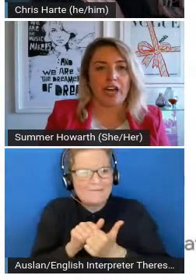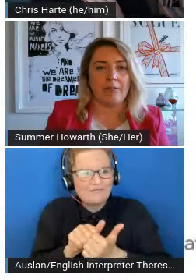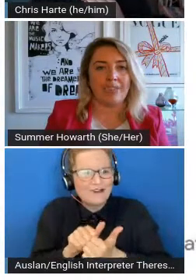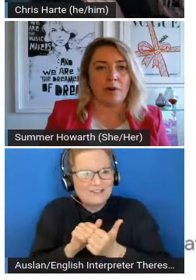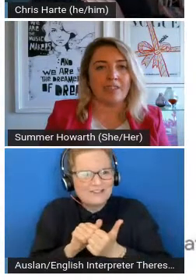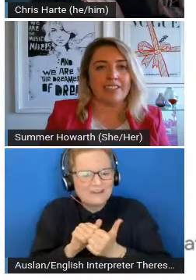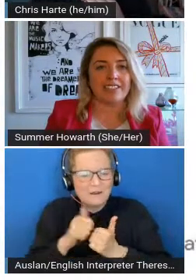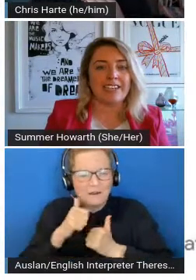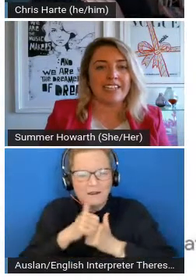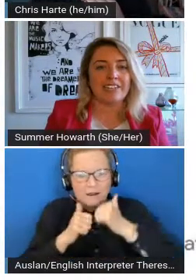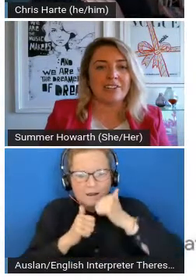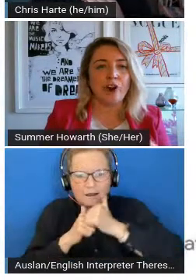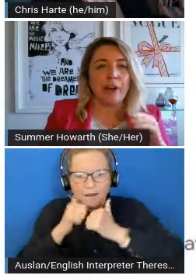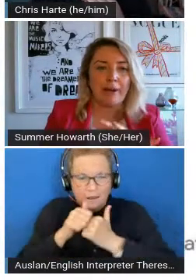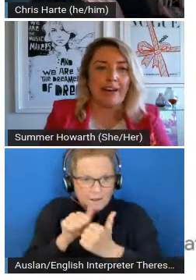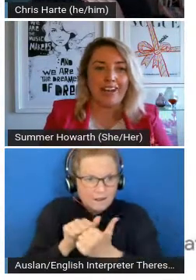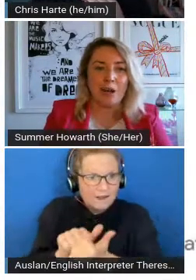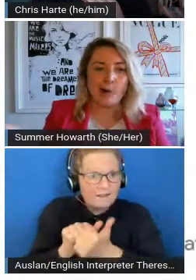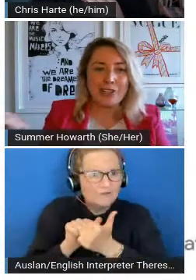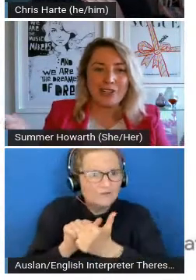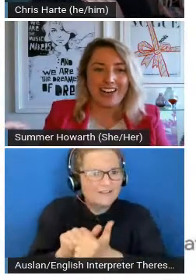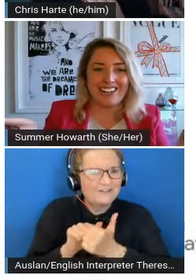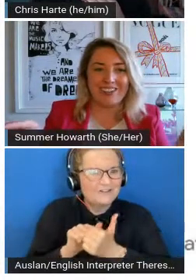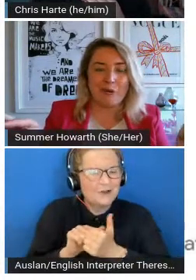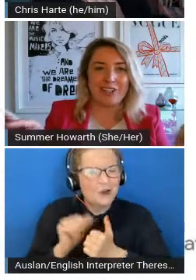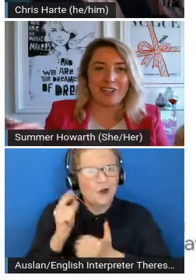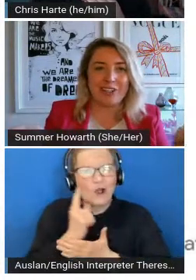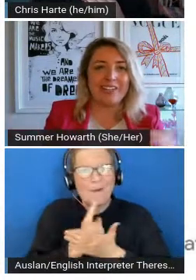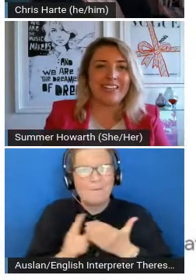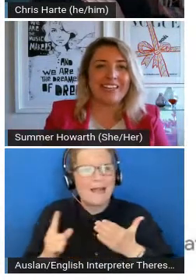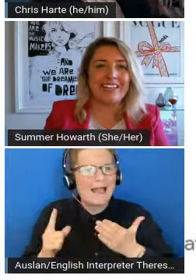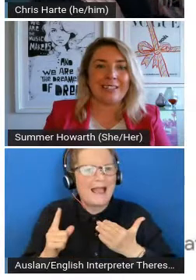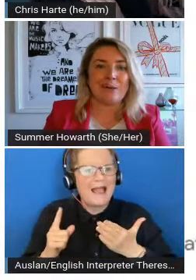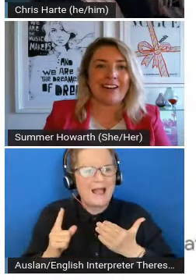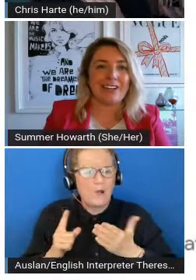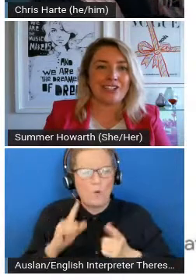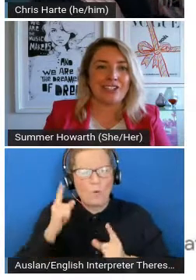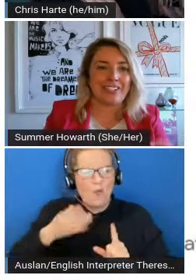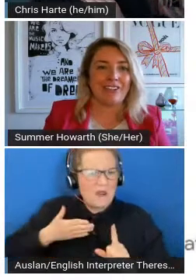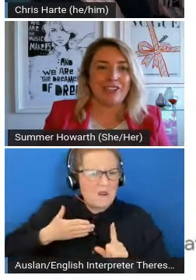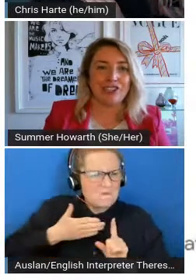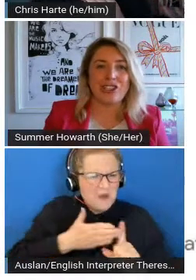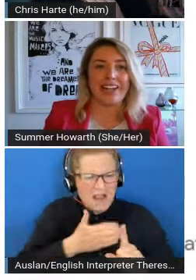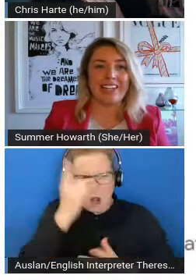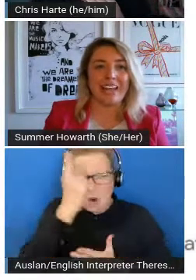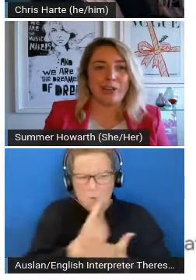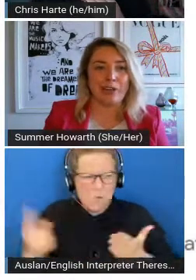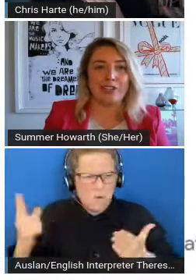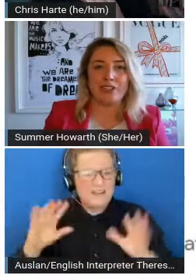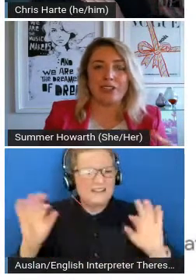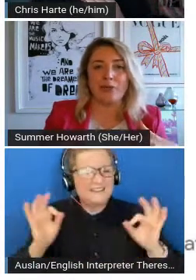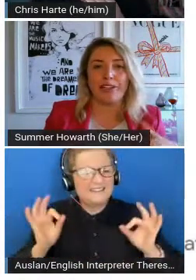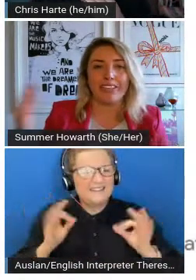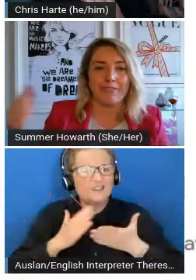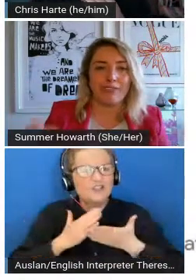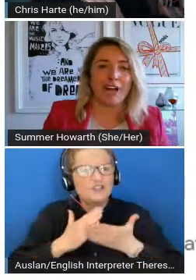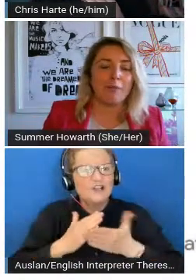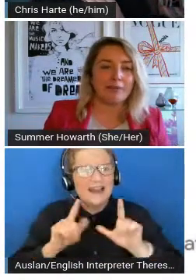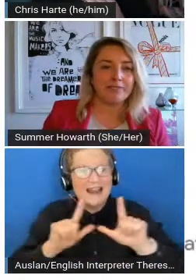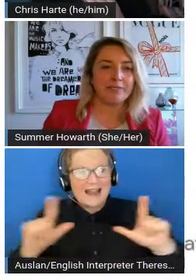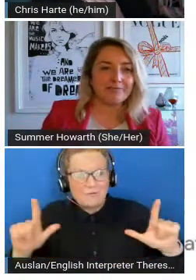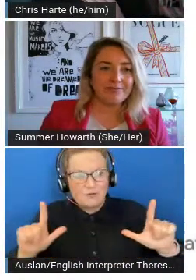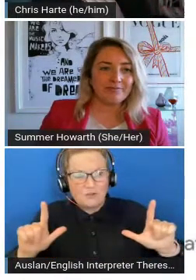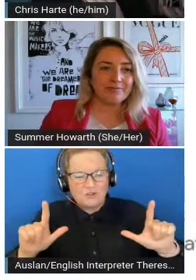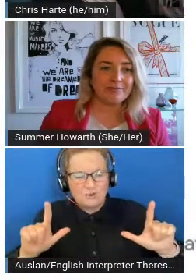through as well. It's not about homogenizing what we do. It's about actually just having a shared language so that we can level